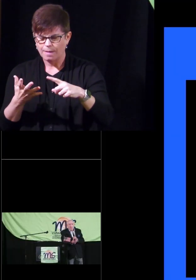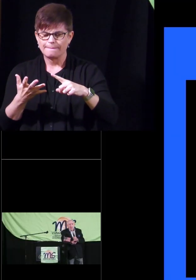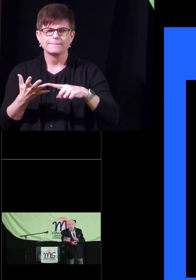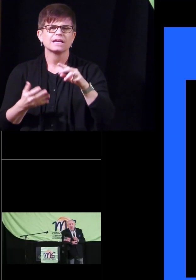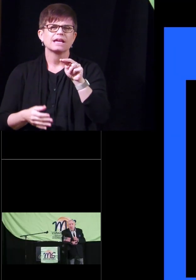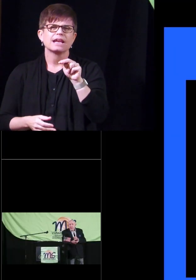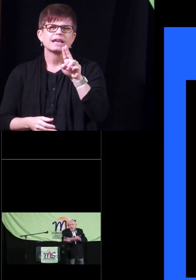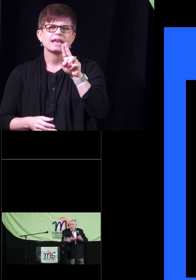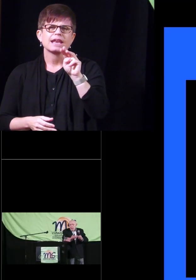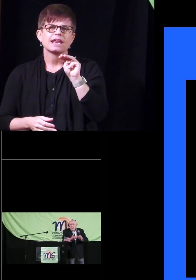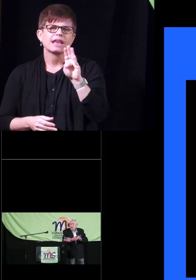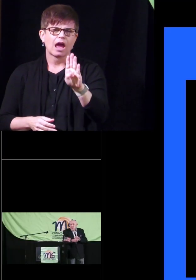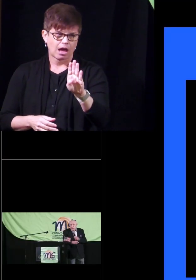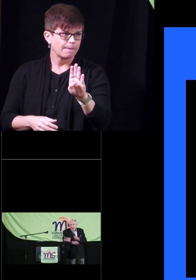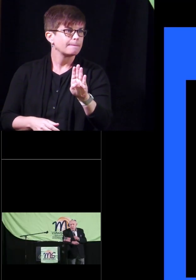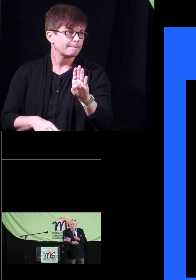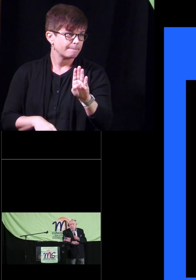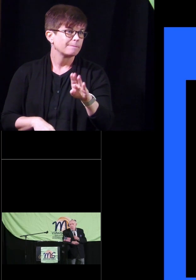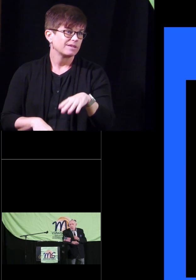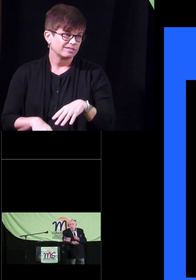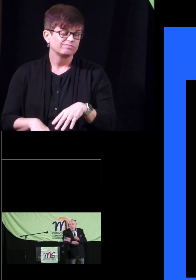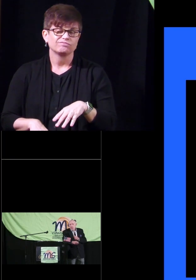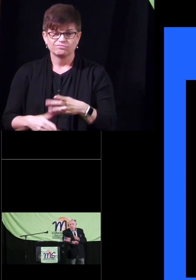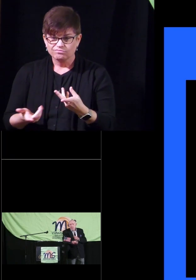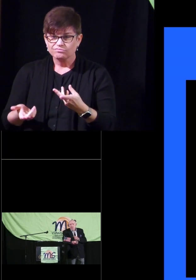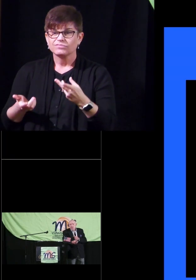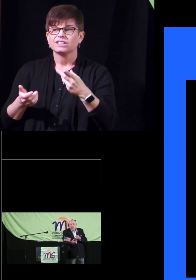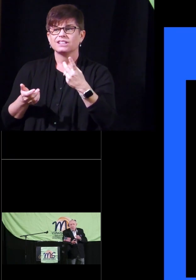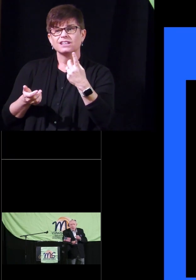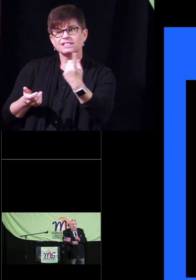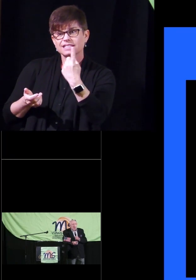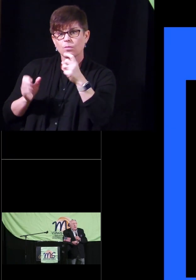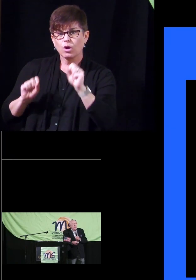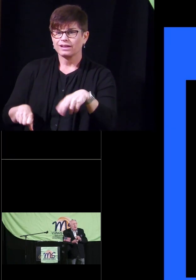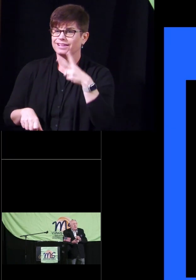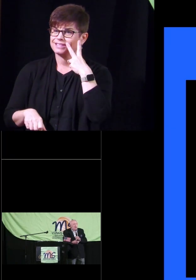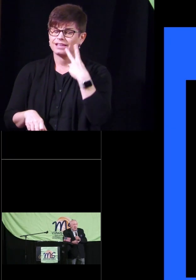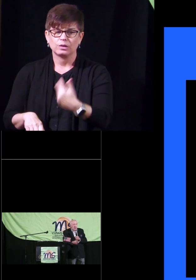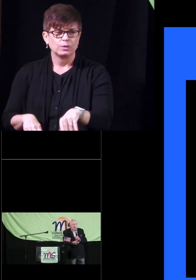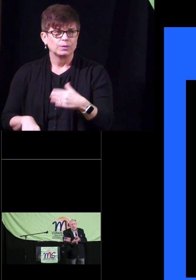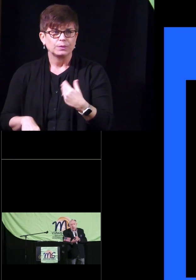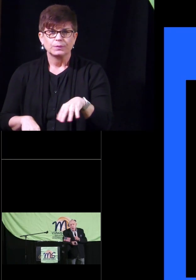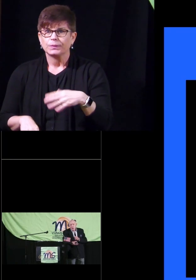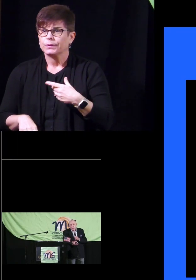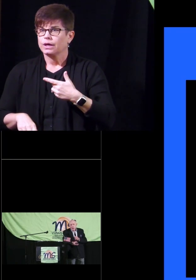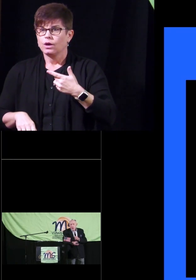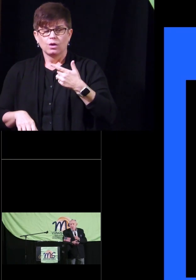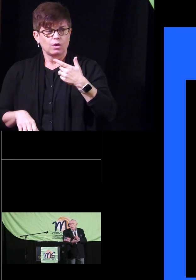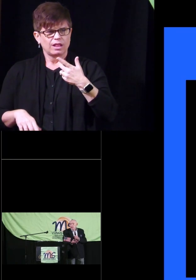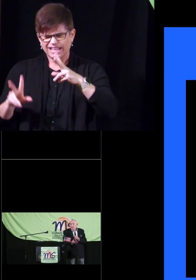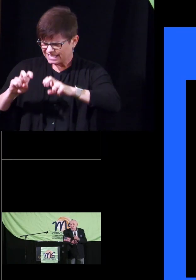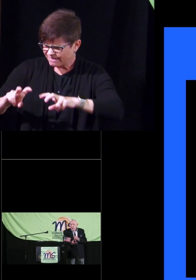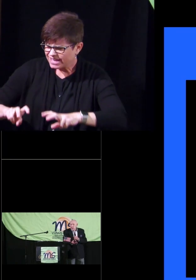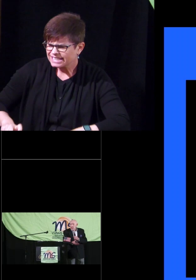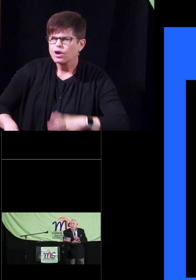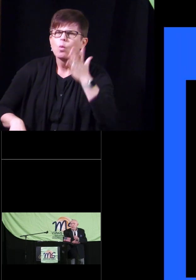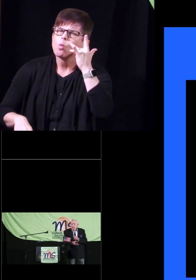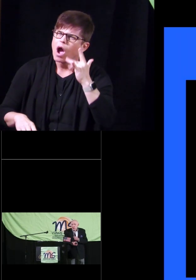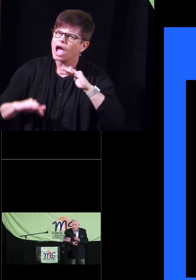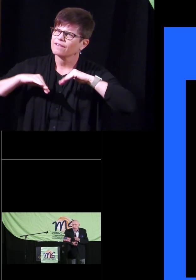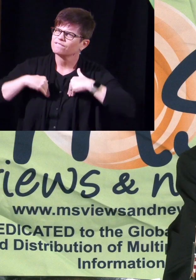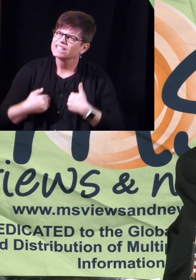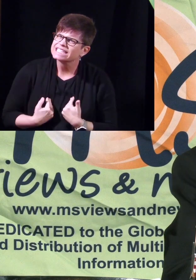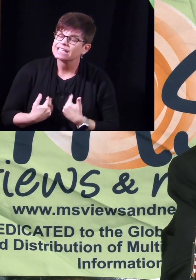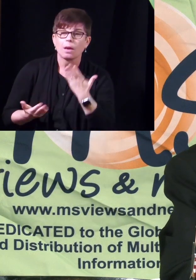invisible symptoms that are very important, and they can be a presenting symptom. Someone can say, I've just got fatigue, and then you're going to investigate it. Is there another cause for your fatigue? Do you